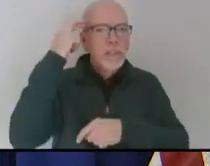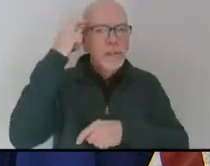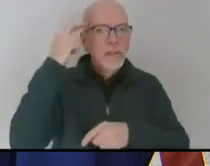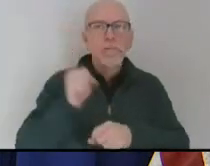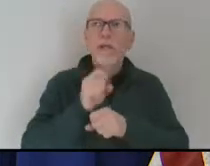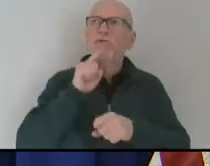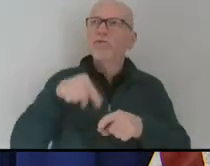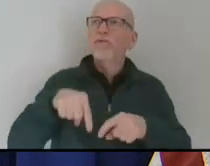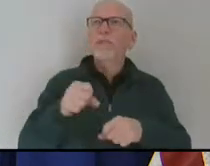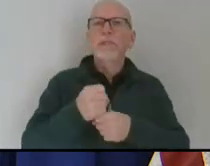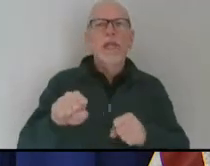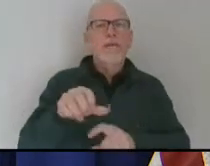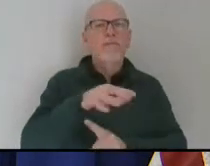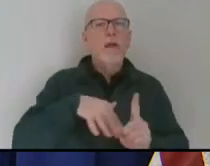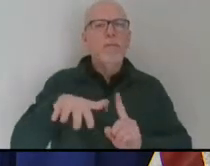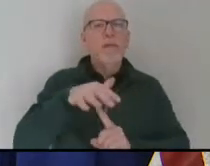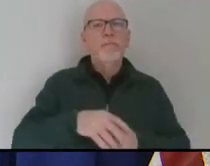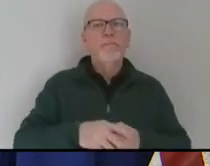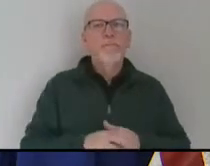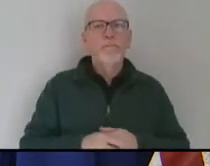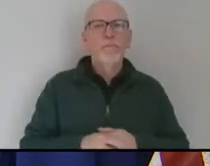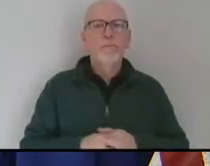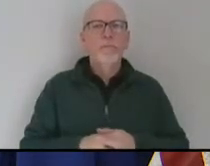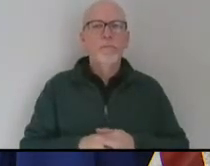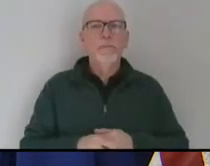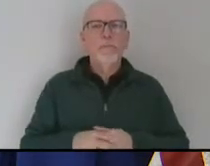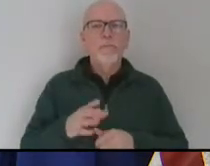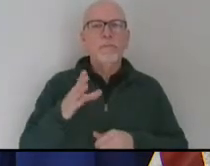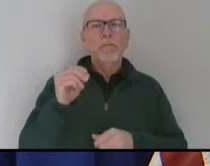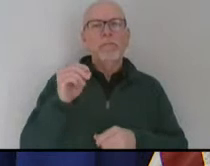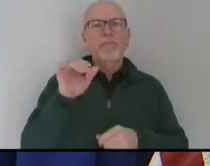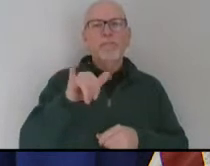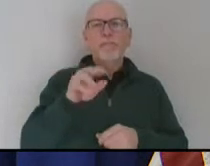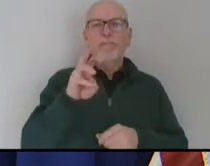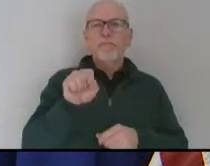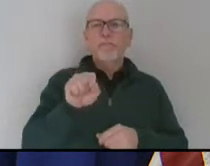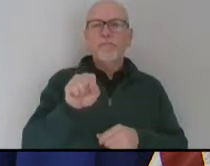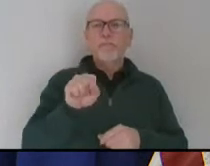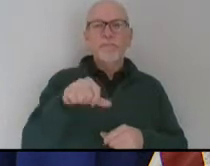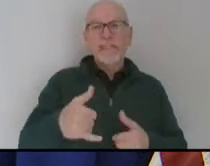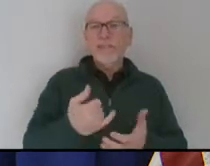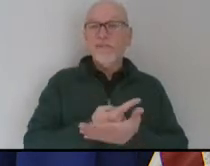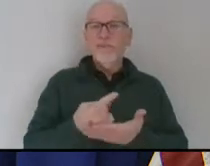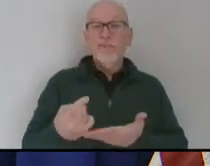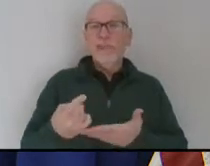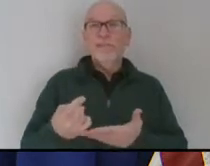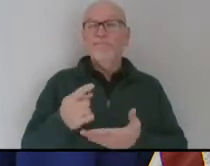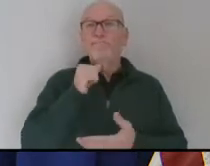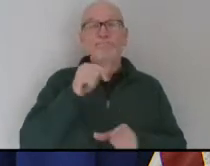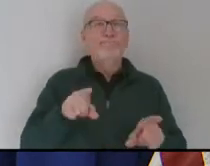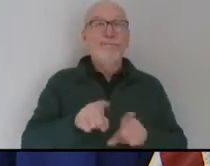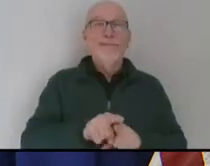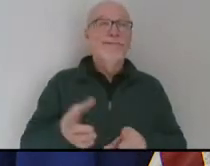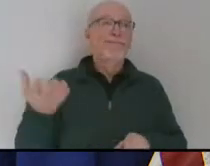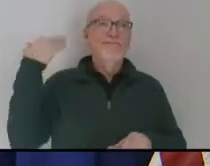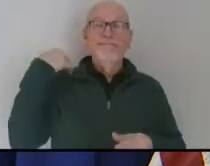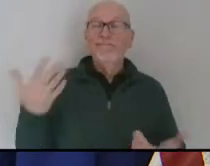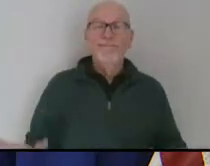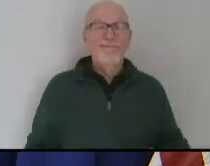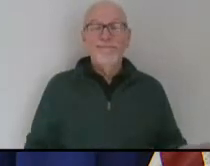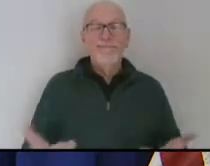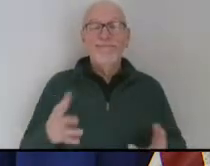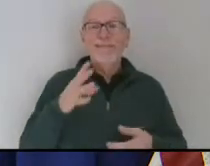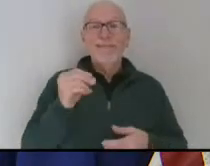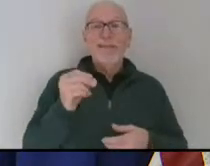environment. And this was a week like I can't remember another,